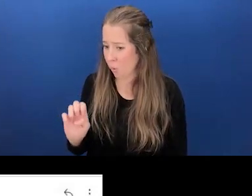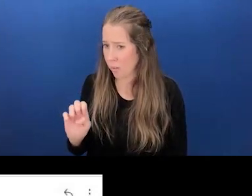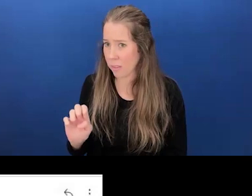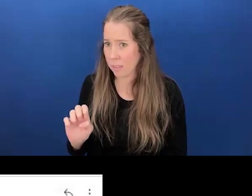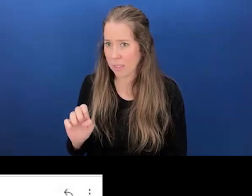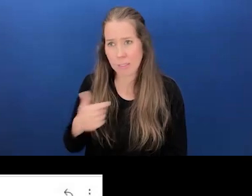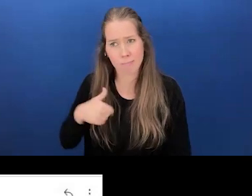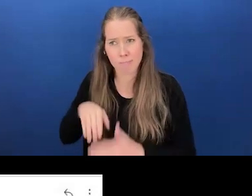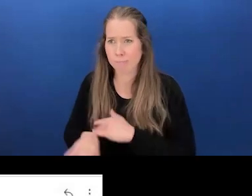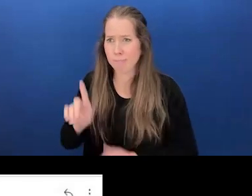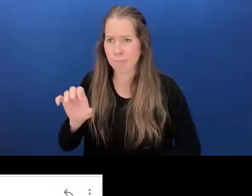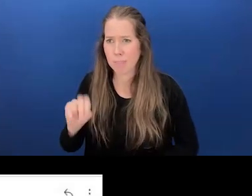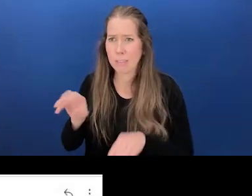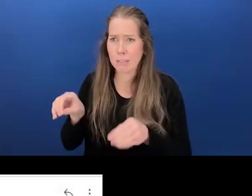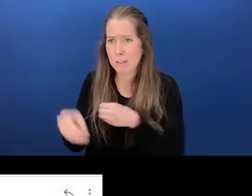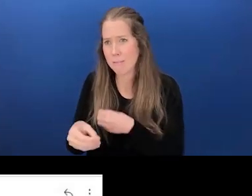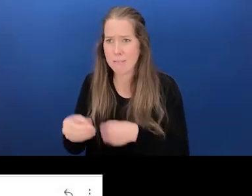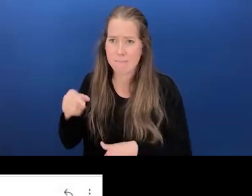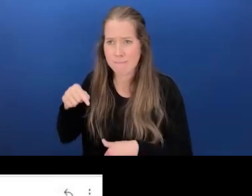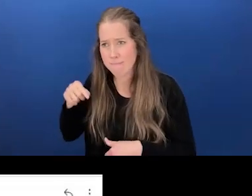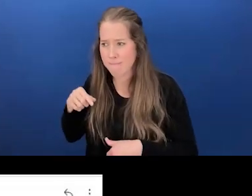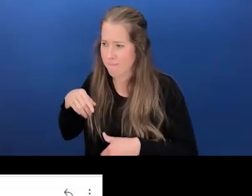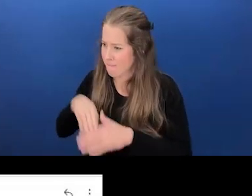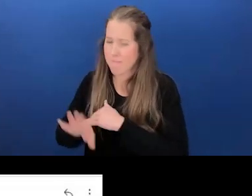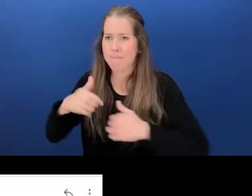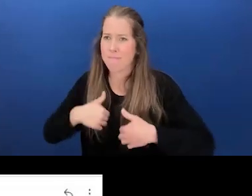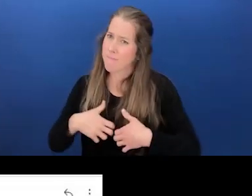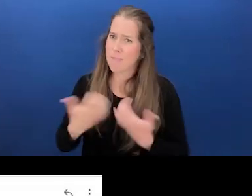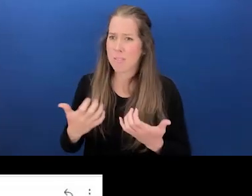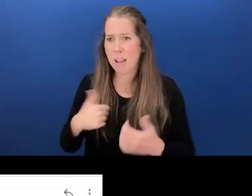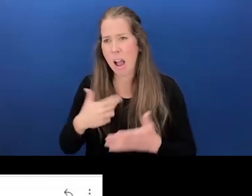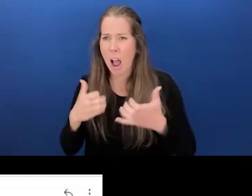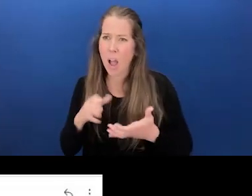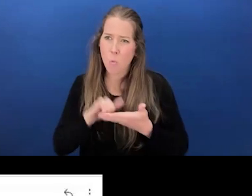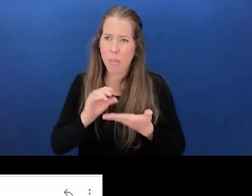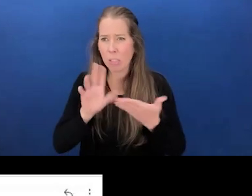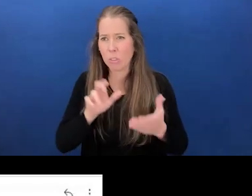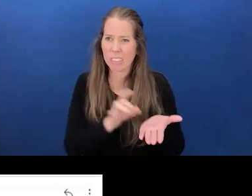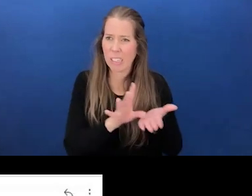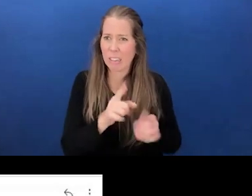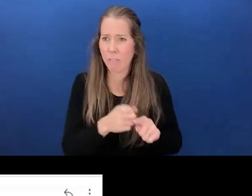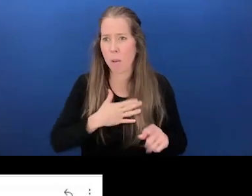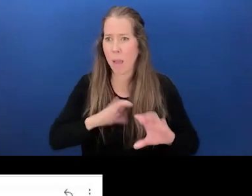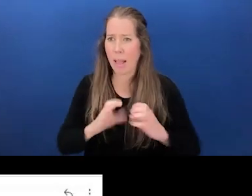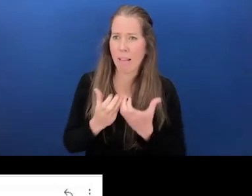my dean's office and, was enraged about this. I want this student kicked out of my class.